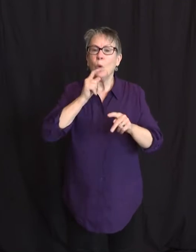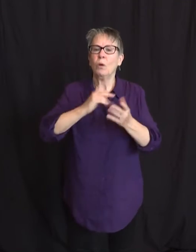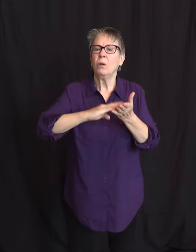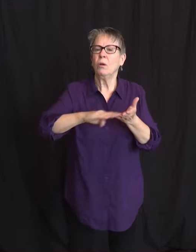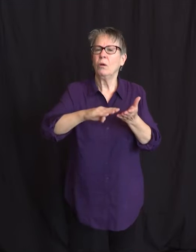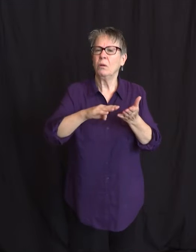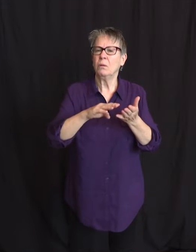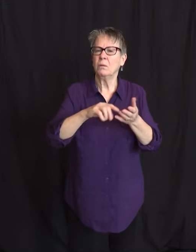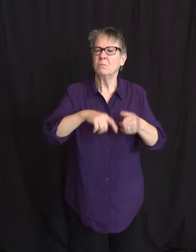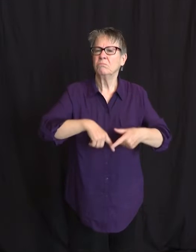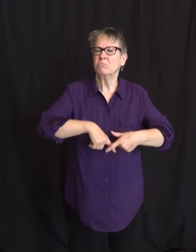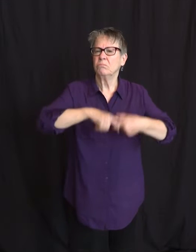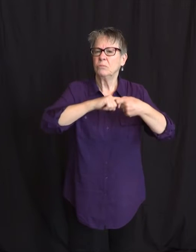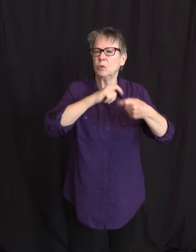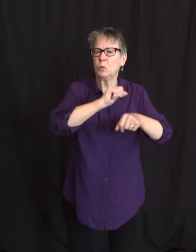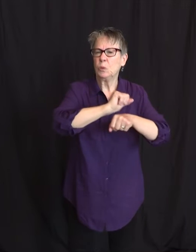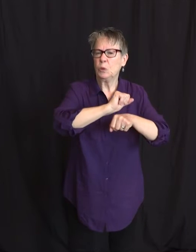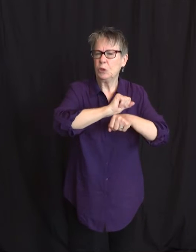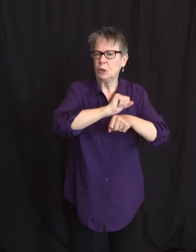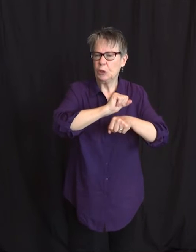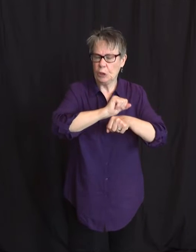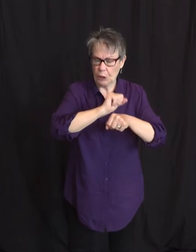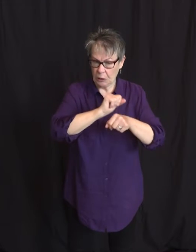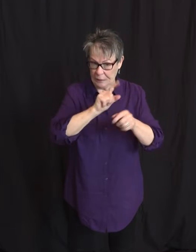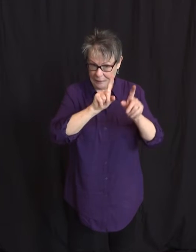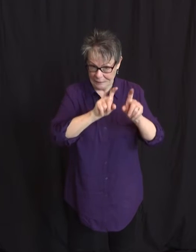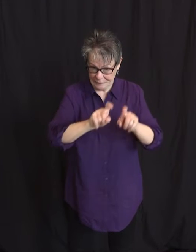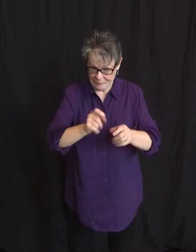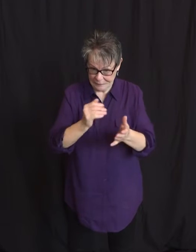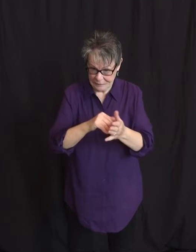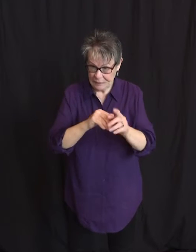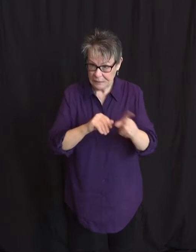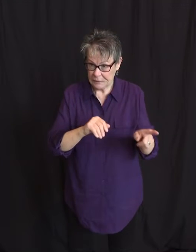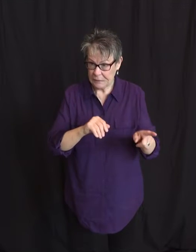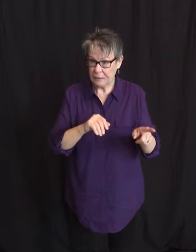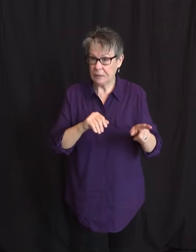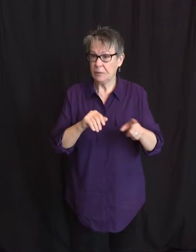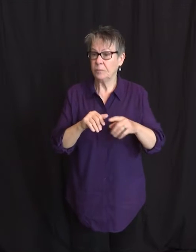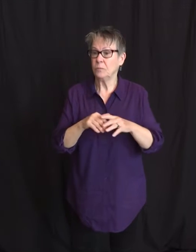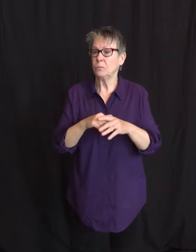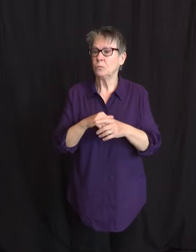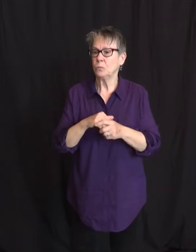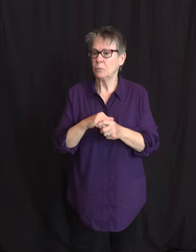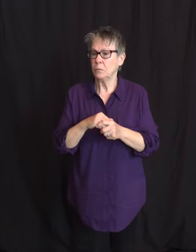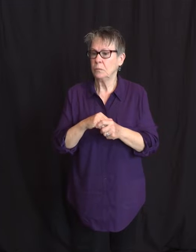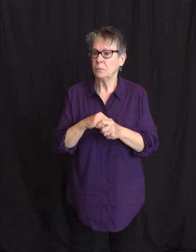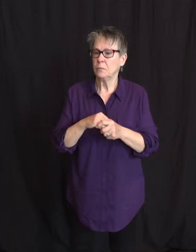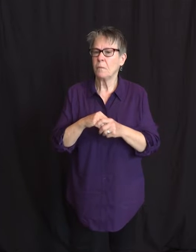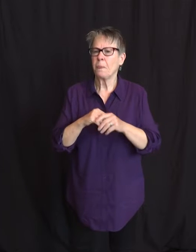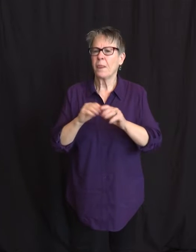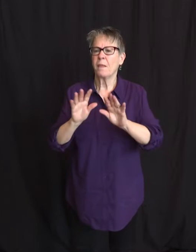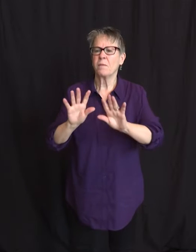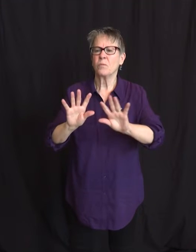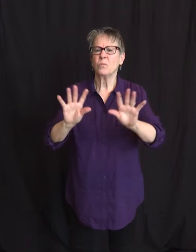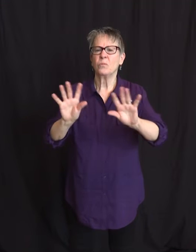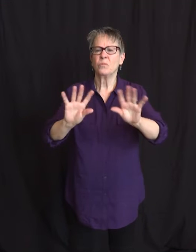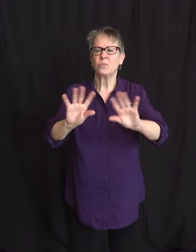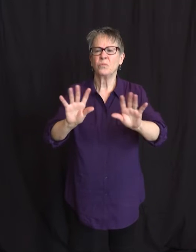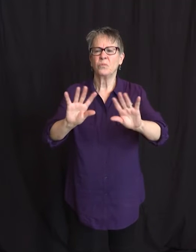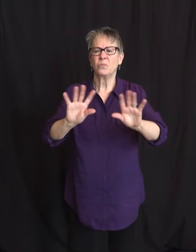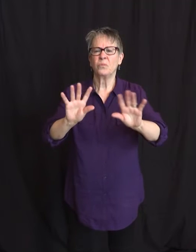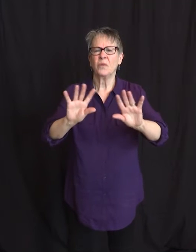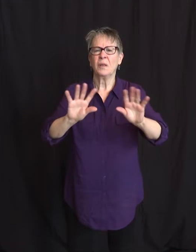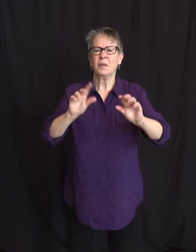the list, so I'm confusing the folks who may be considered for furlough with the overall population.